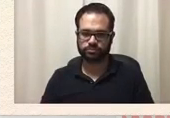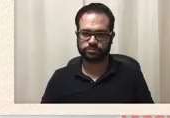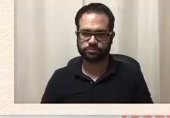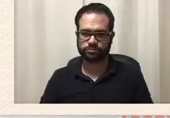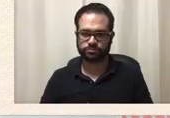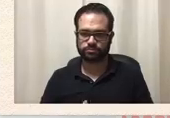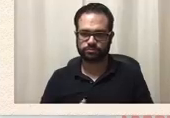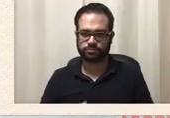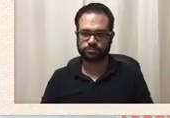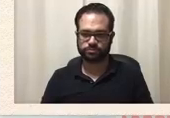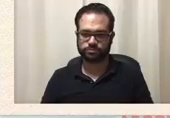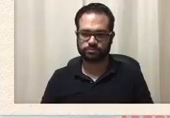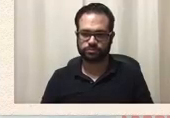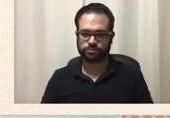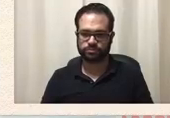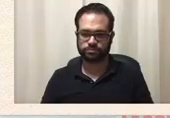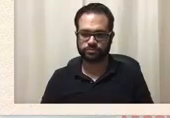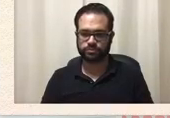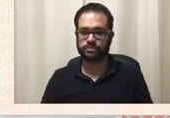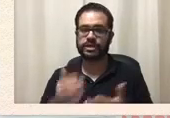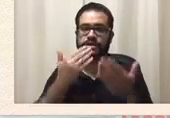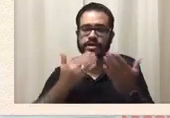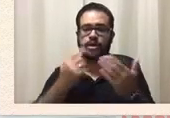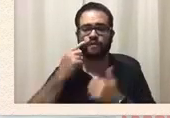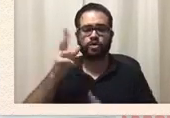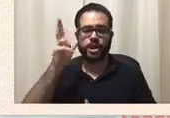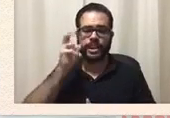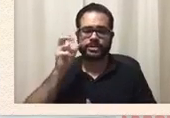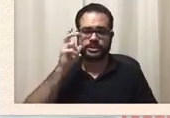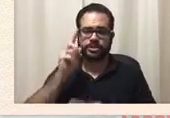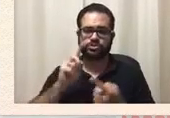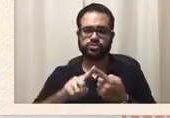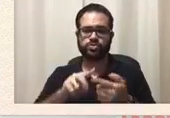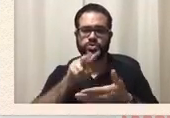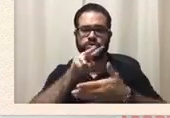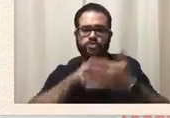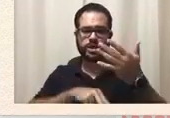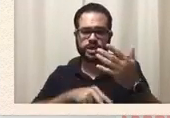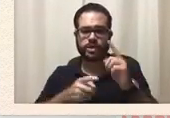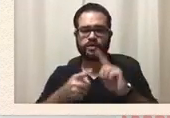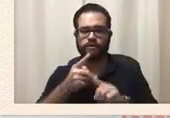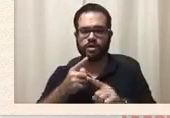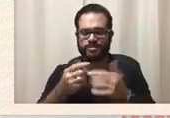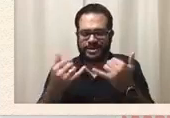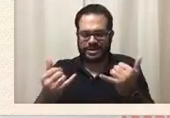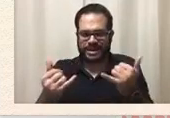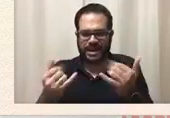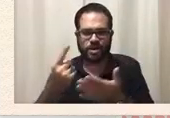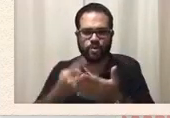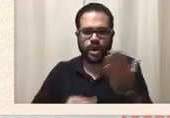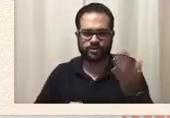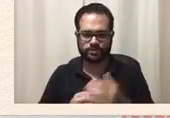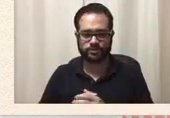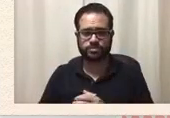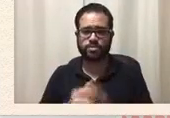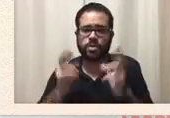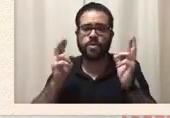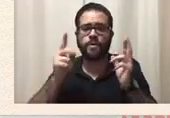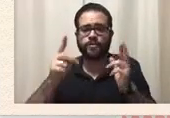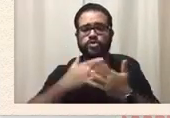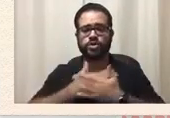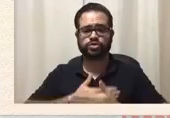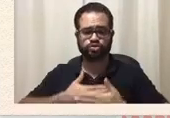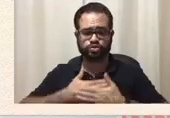Thank you for listening to the reading of Now What. I hope you enjoyed it, and feel